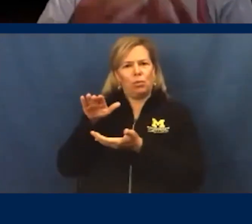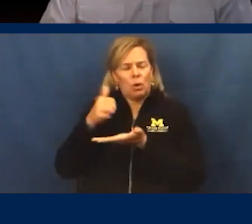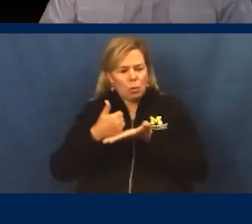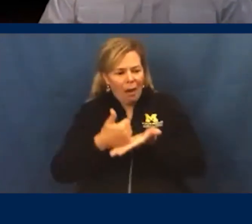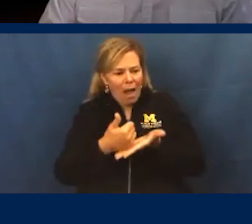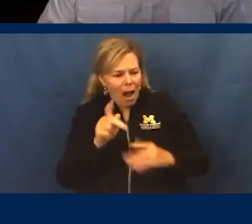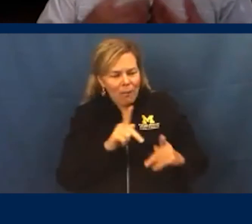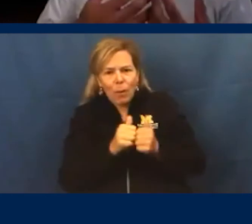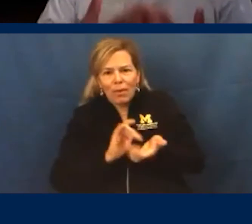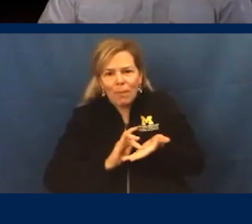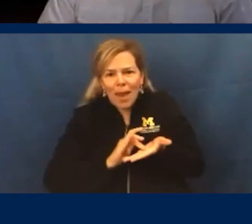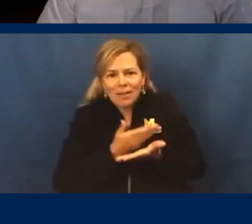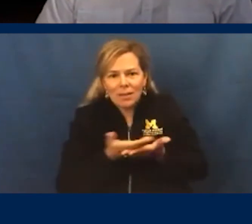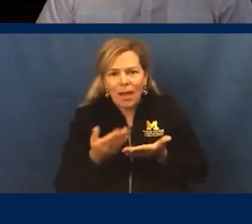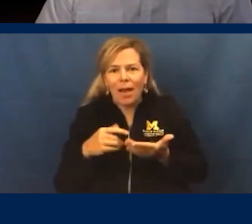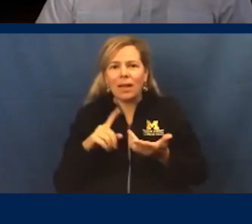medical supplies.